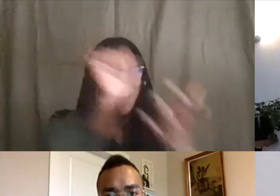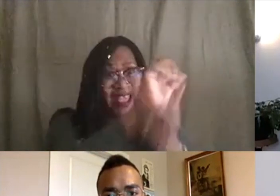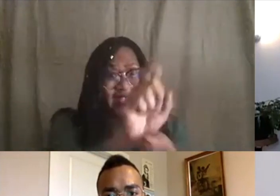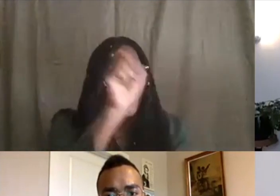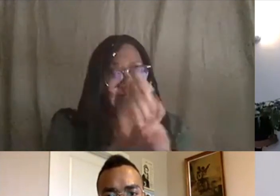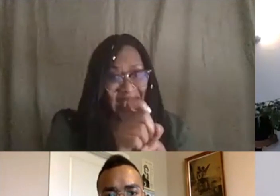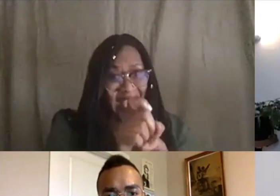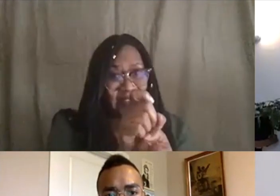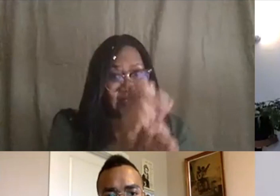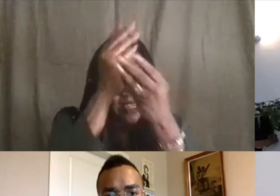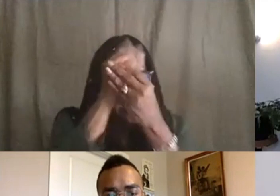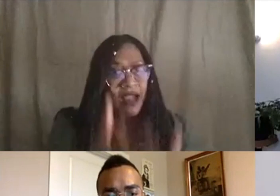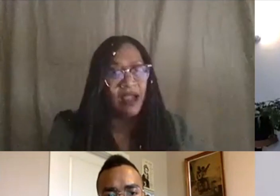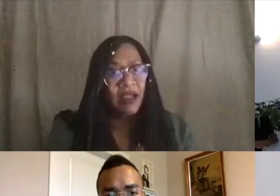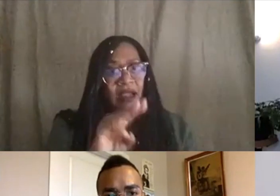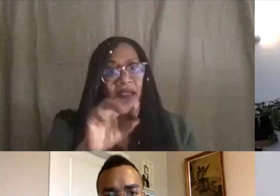the